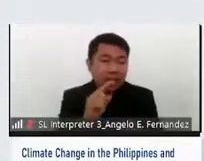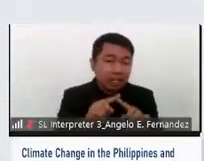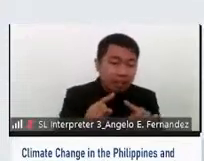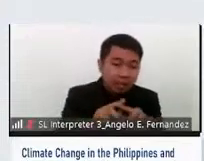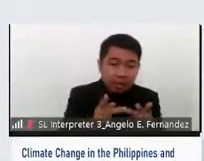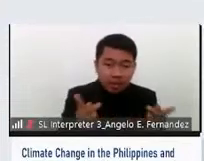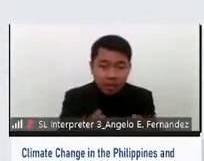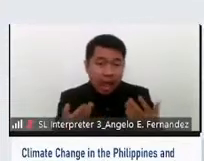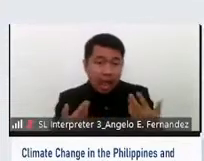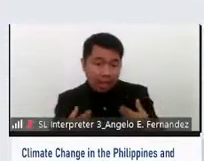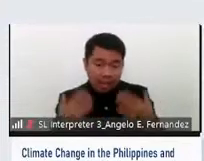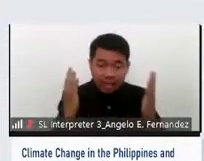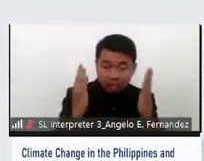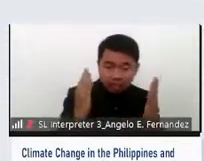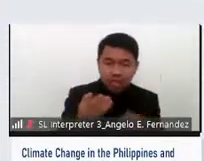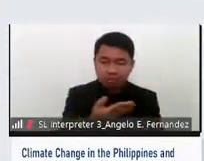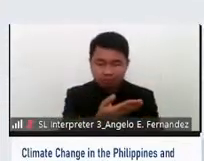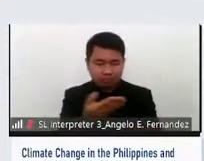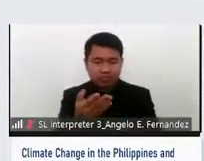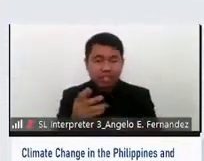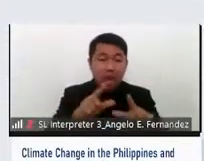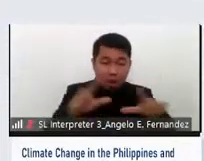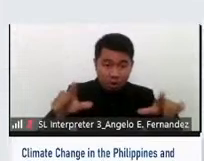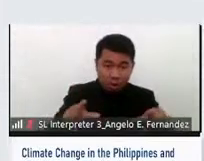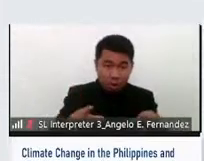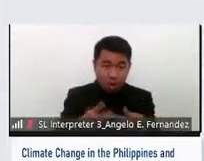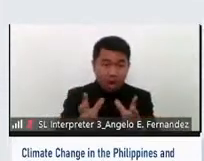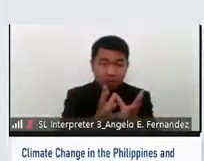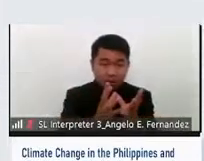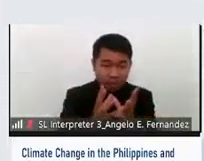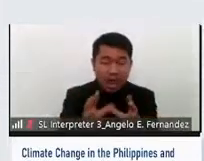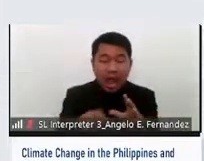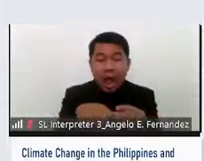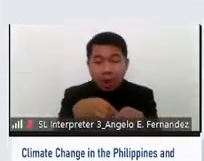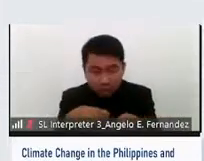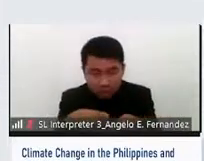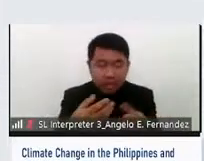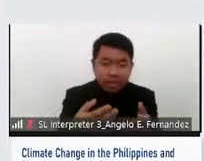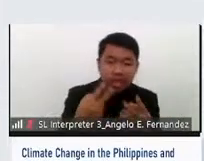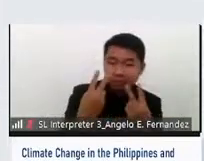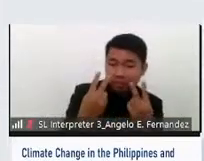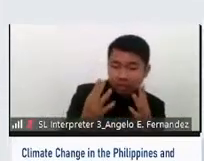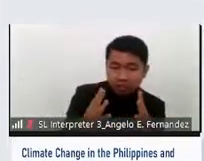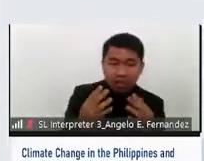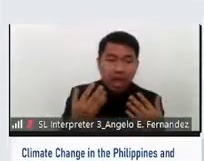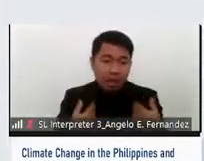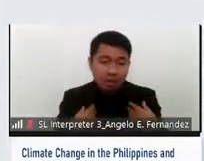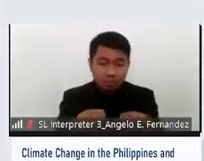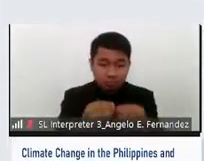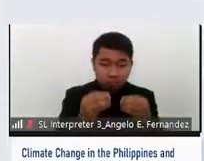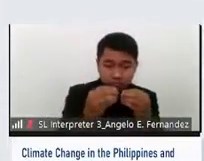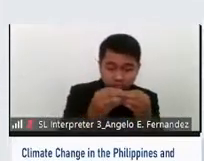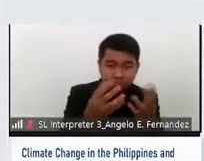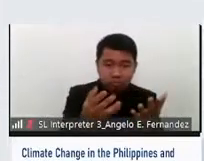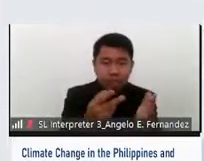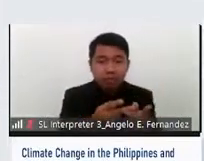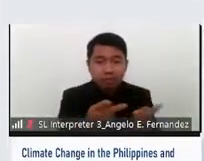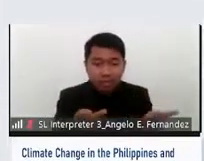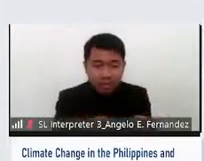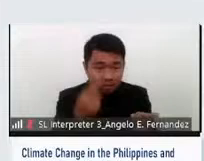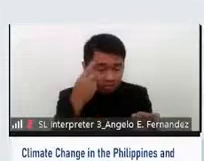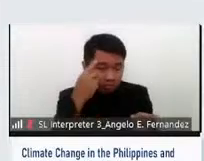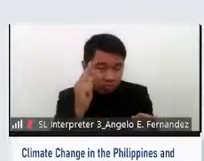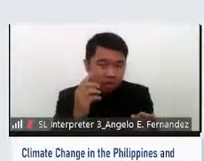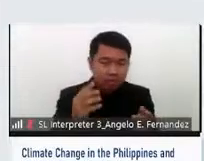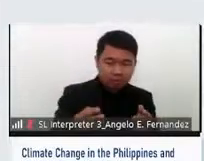local communities. Outside tourism can also avail these new centers, but most importantly, the National Museum is increasingly becoming